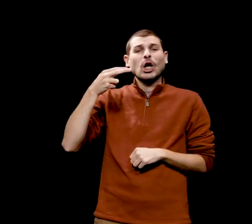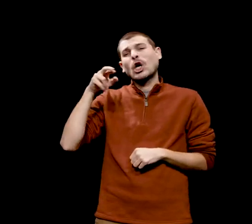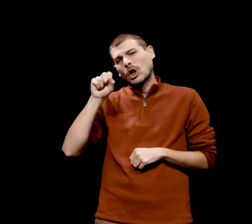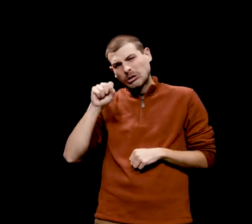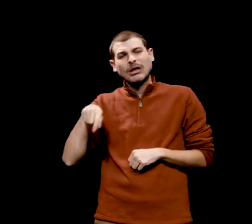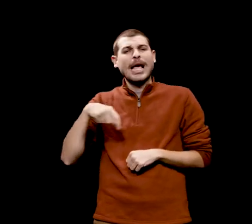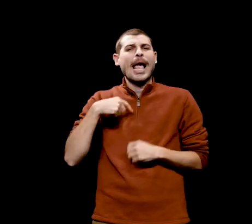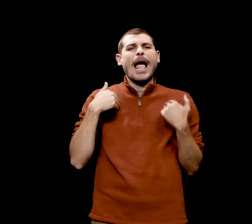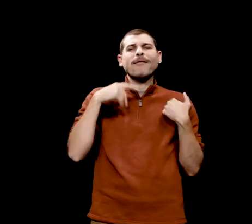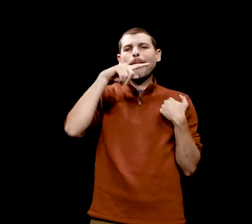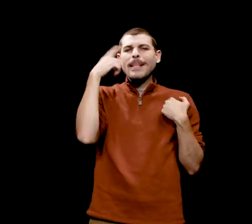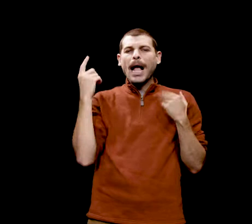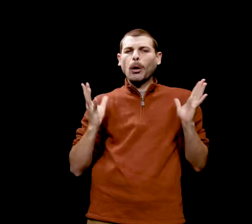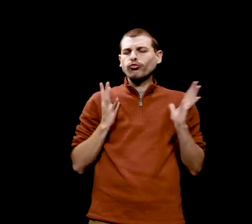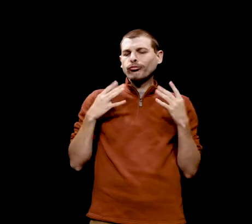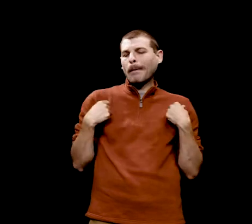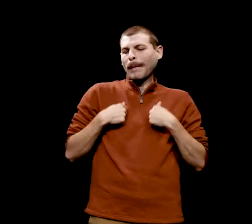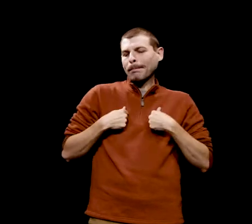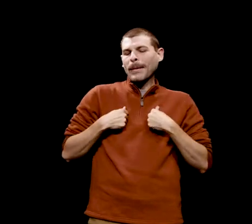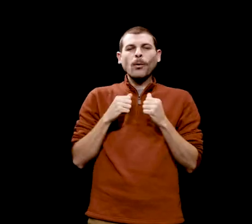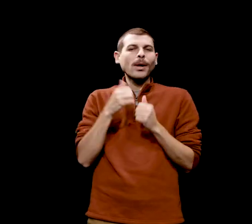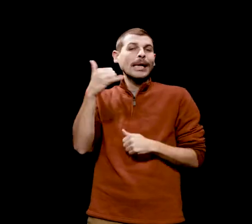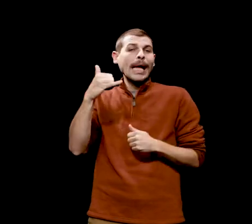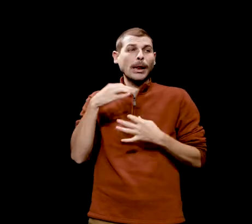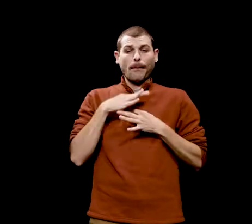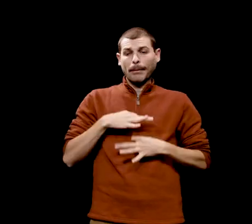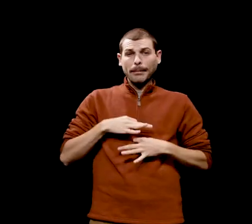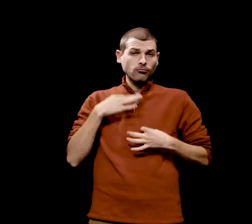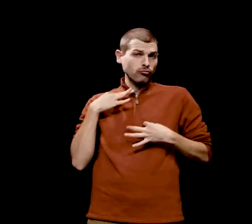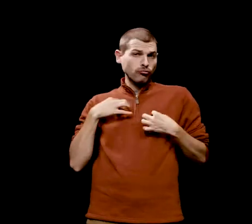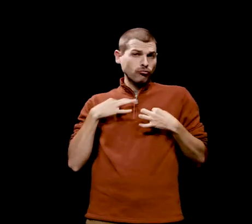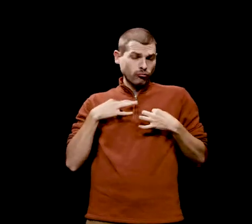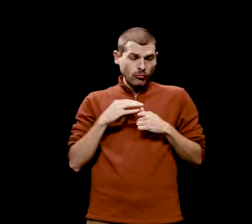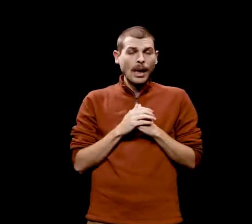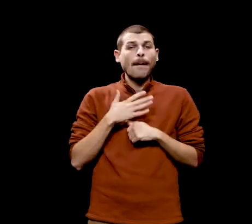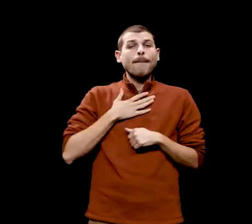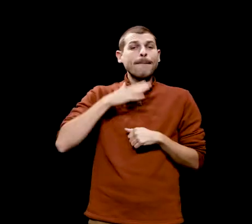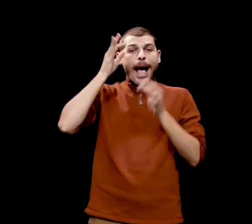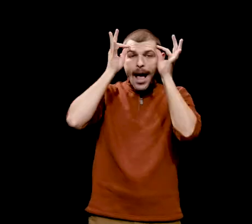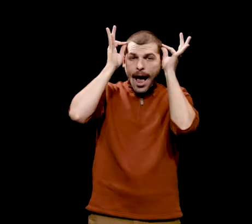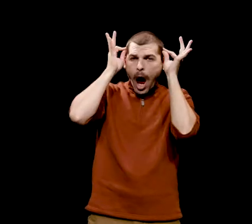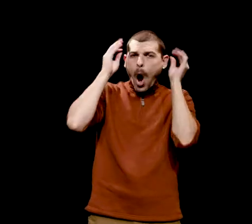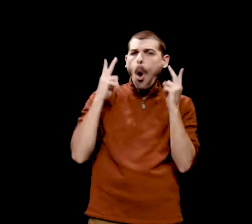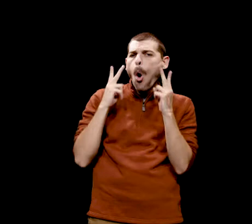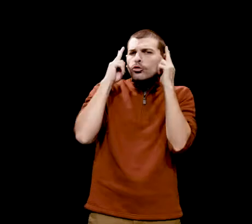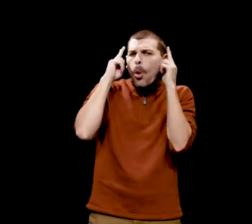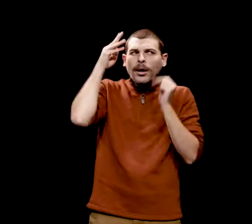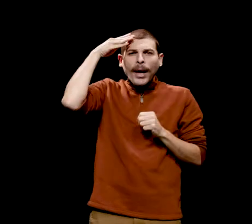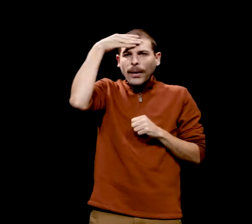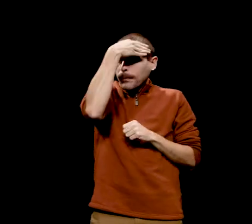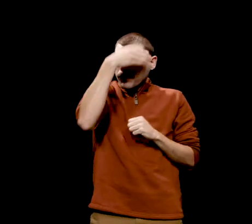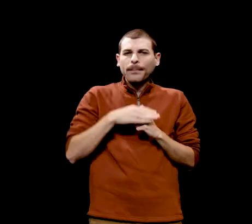blazer, snappy black blazer, a cheerful yellow blouse. My hair is cropped short. I am